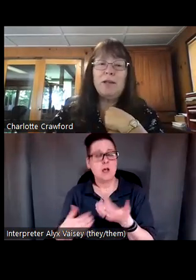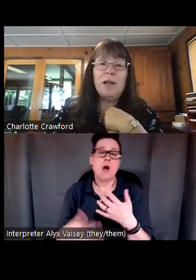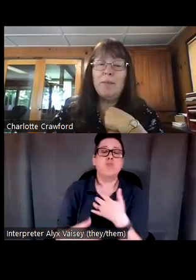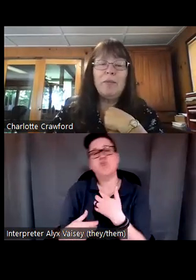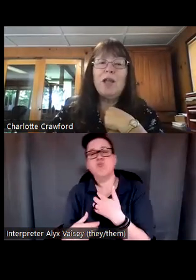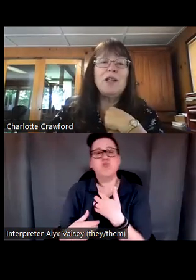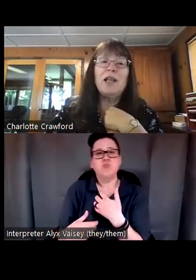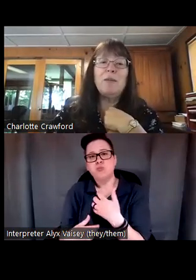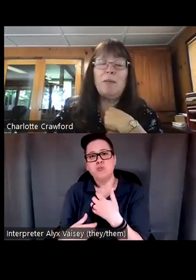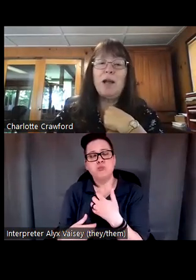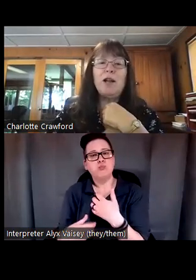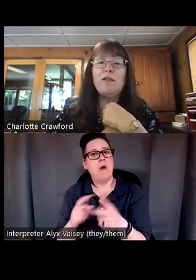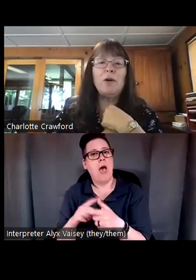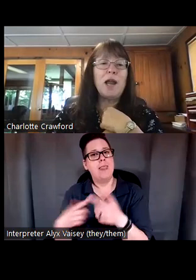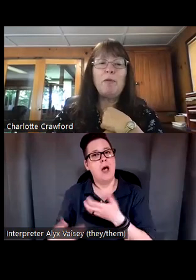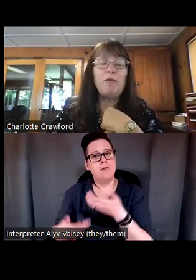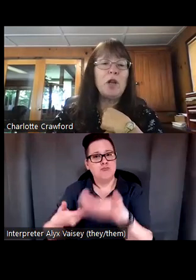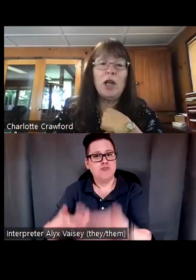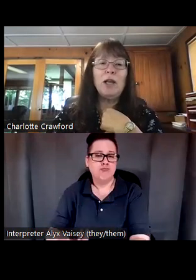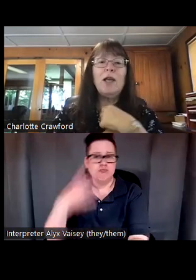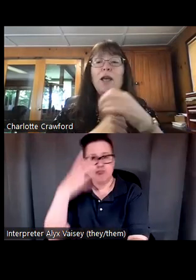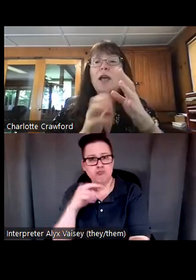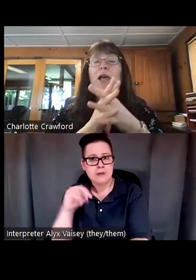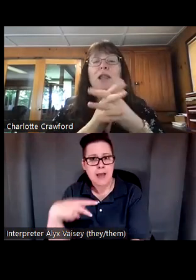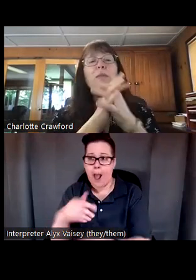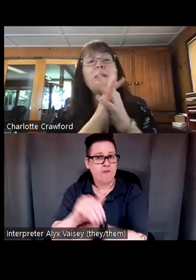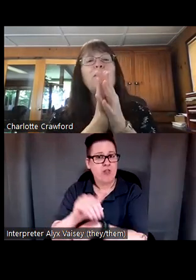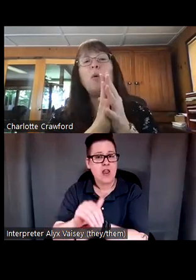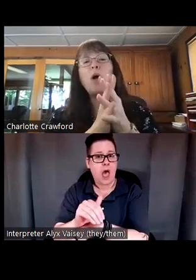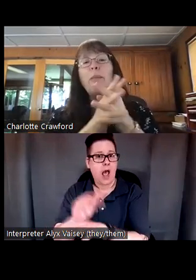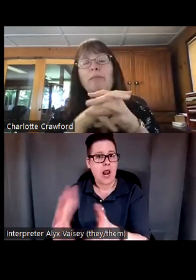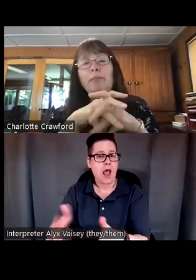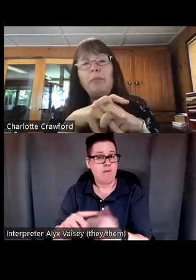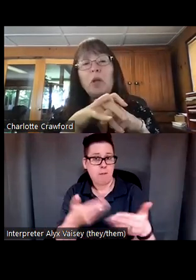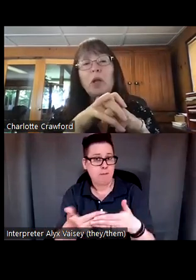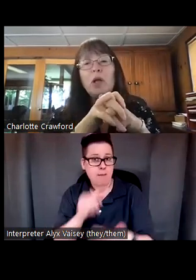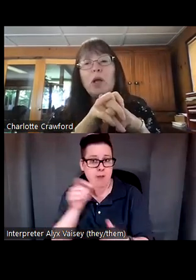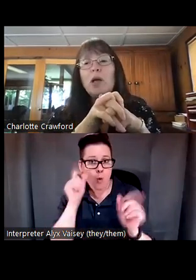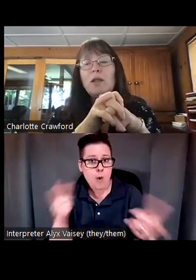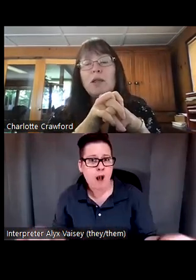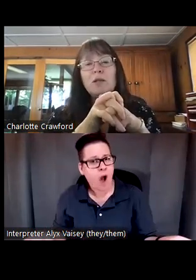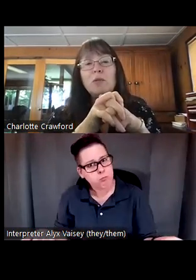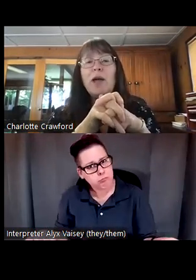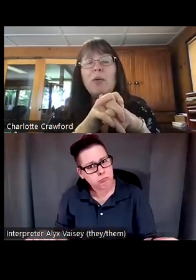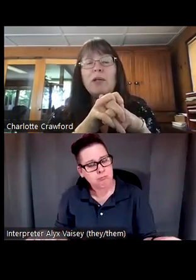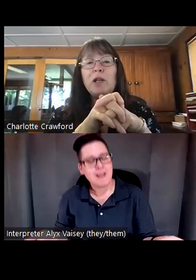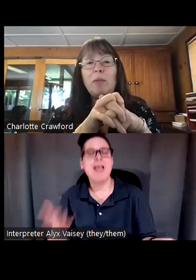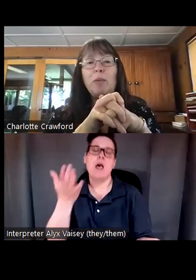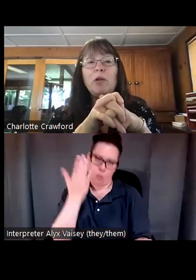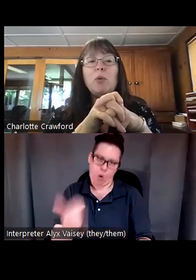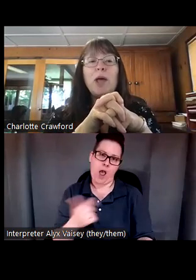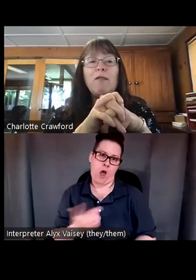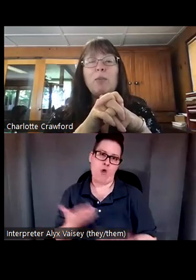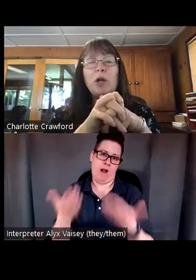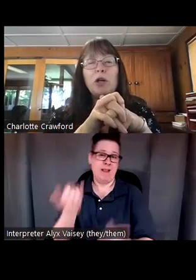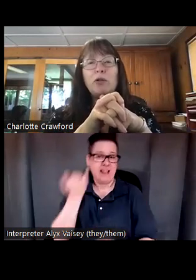at bedtime, and then laid the baby down either for a nap or for the night, and the baby never woke up? This is why I always tell people